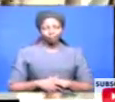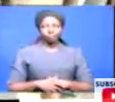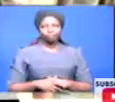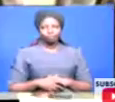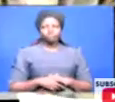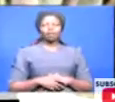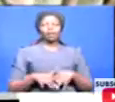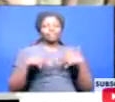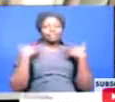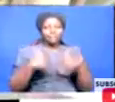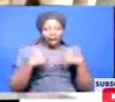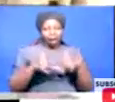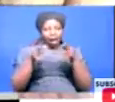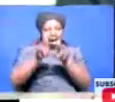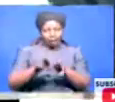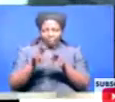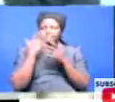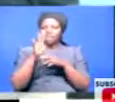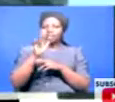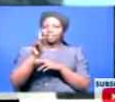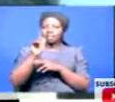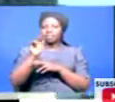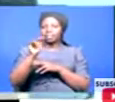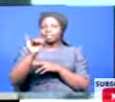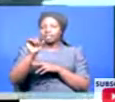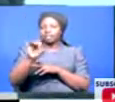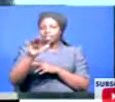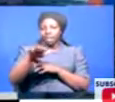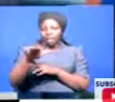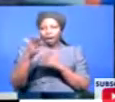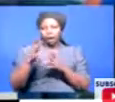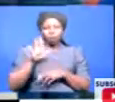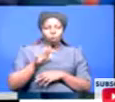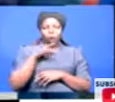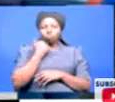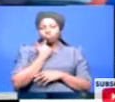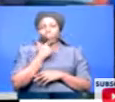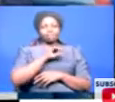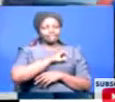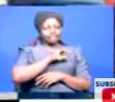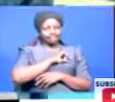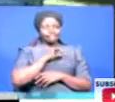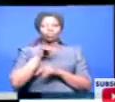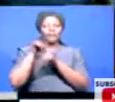Drama ensued at the Kanyangi ward after a lady who is said to be an agent was allegedly accused of bribing